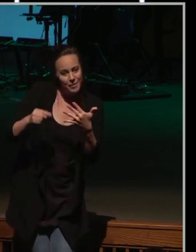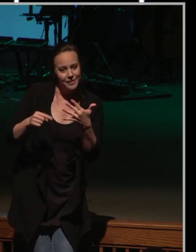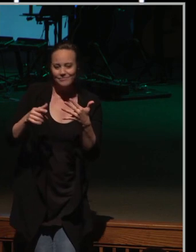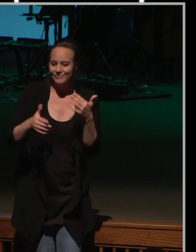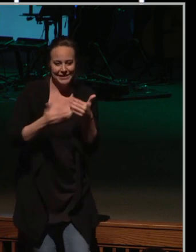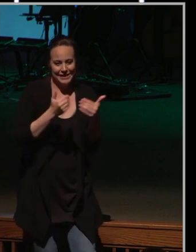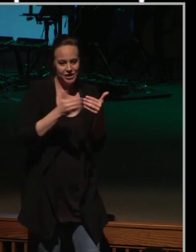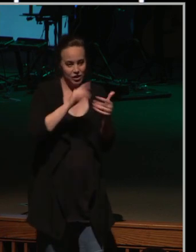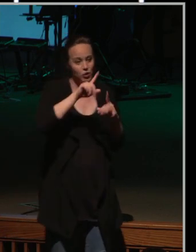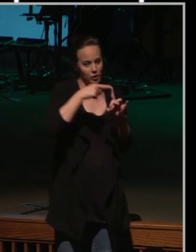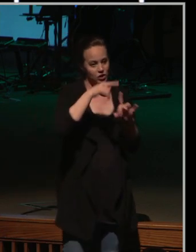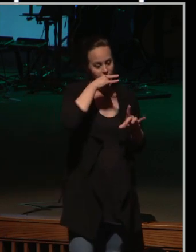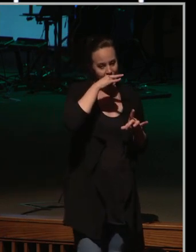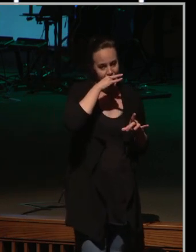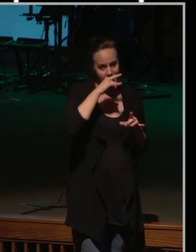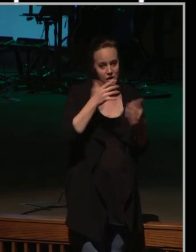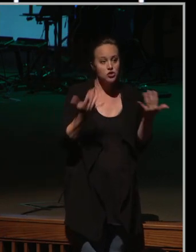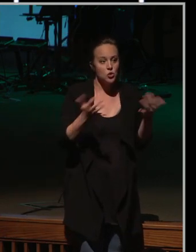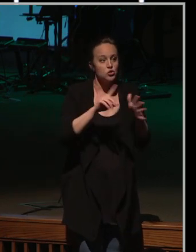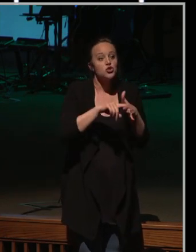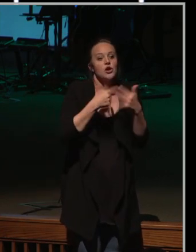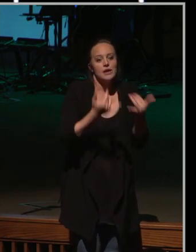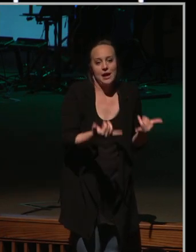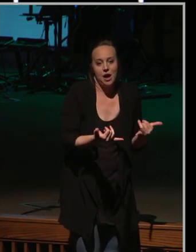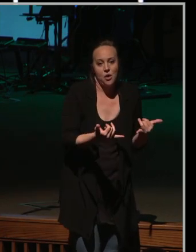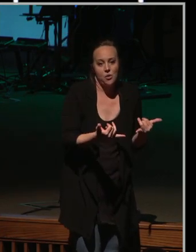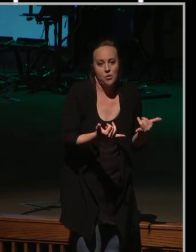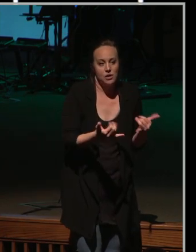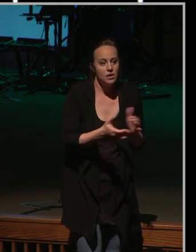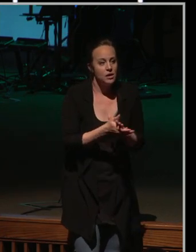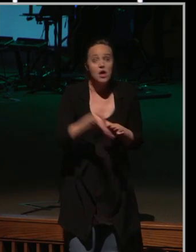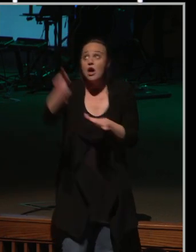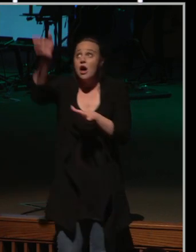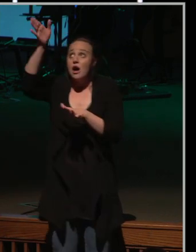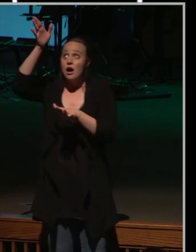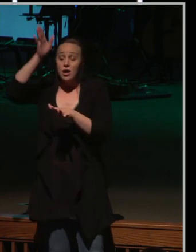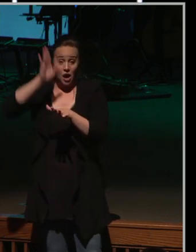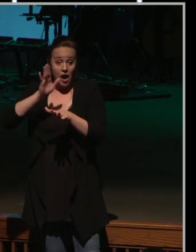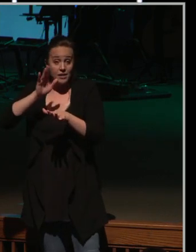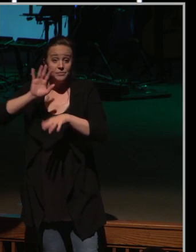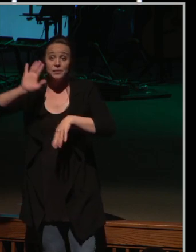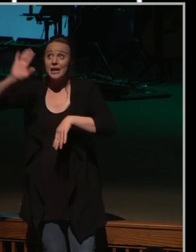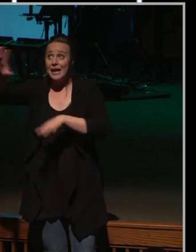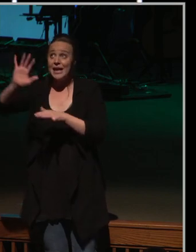seriously. He says, on account of these, the wrath of God is coming.